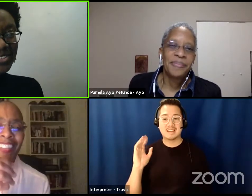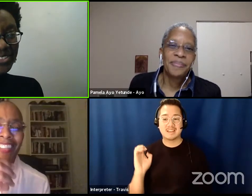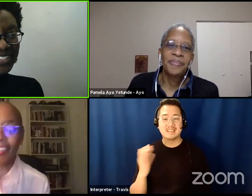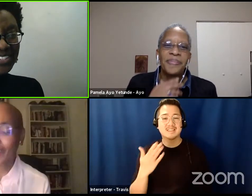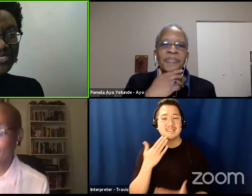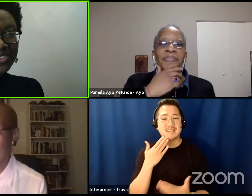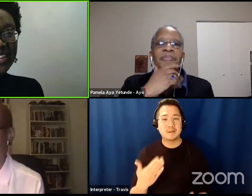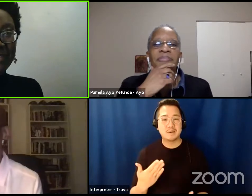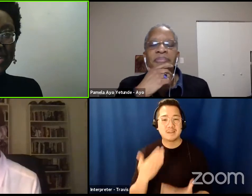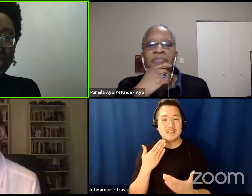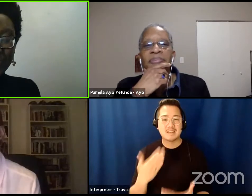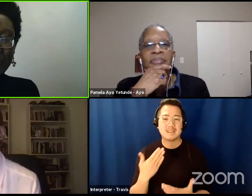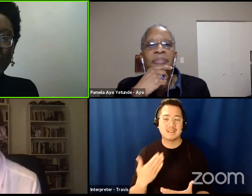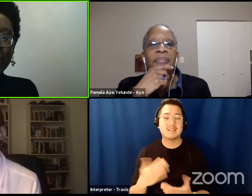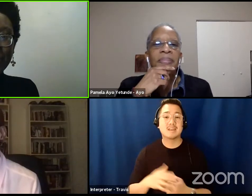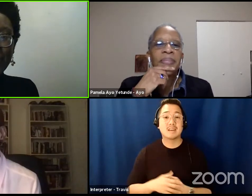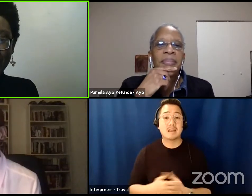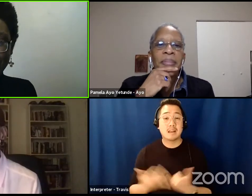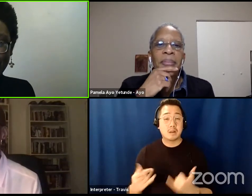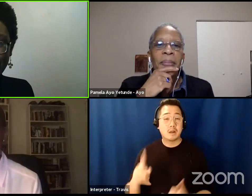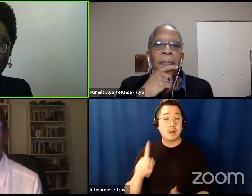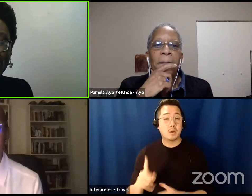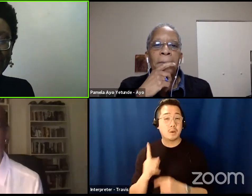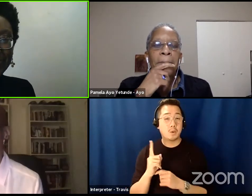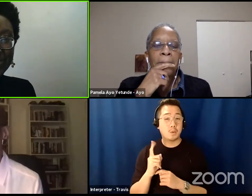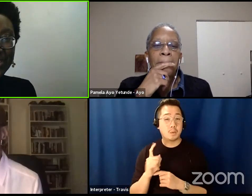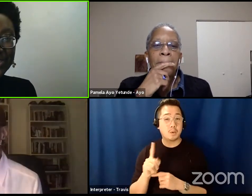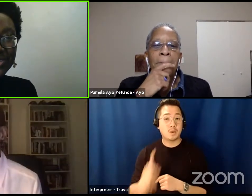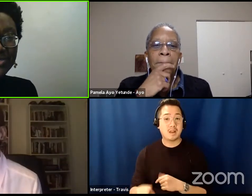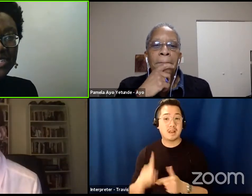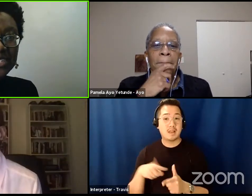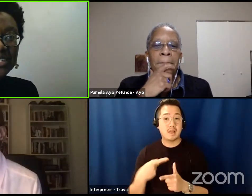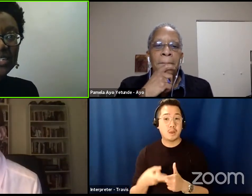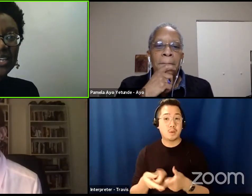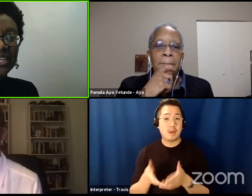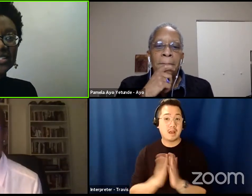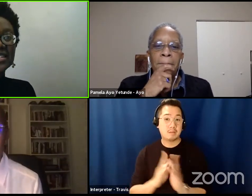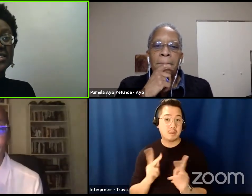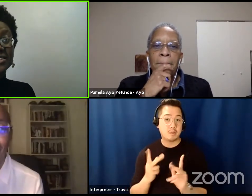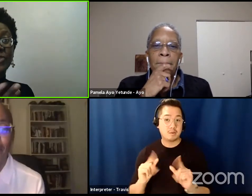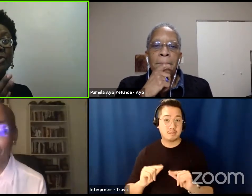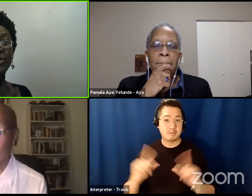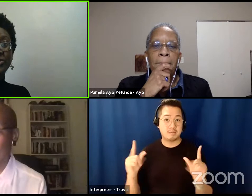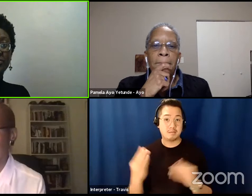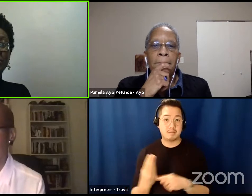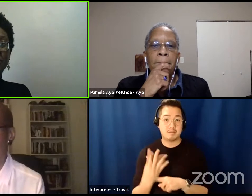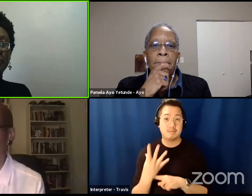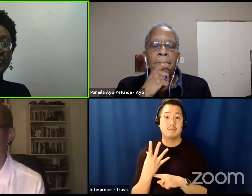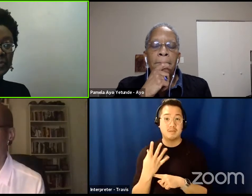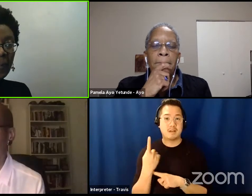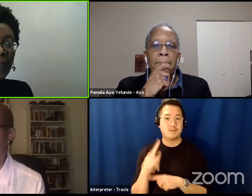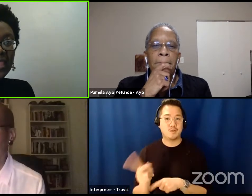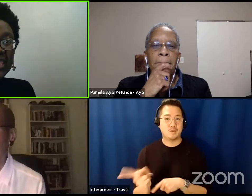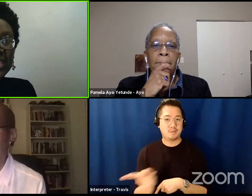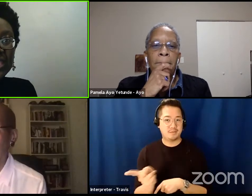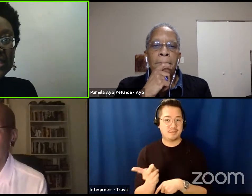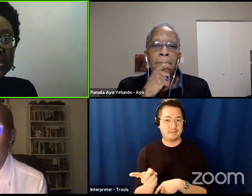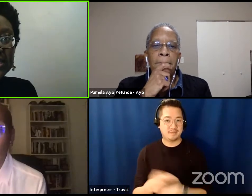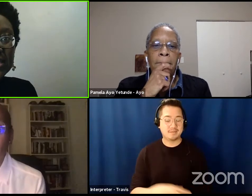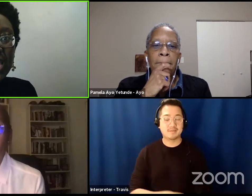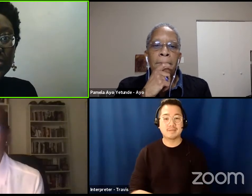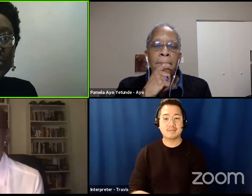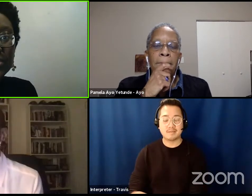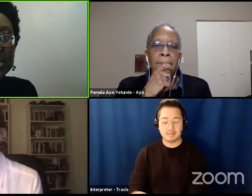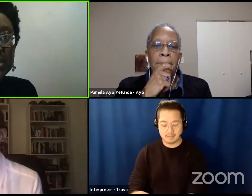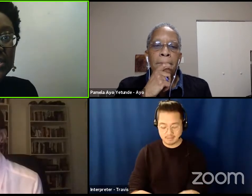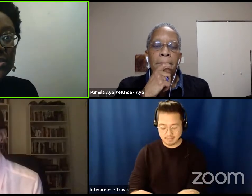Thank you. Thank you for that. I'm gonna ask one more written question before inviting folks on screen. And it's this, it's for both of you. It